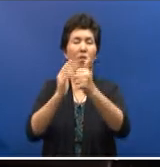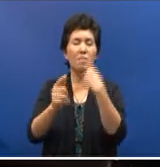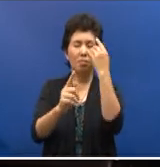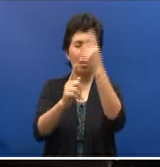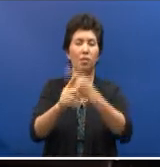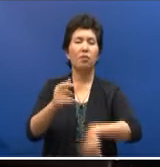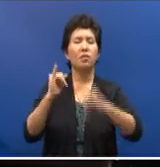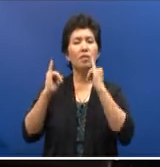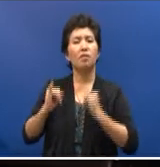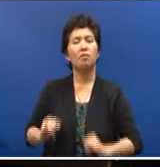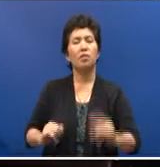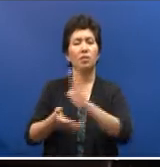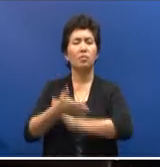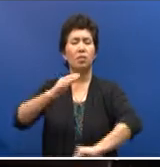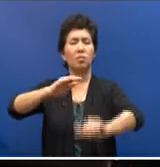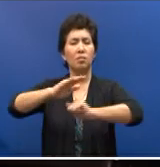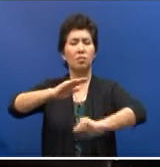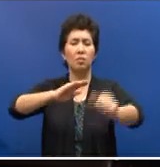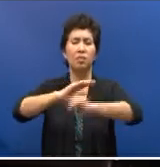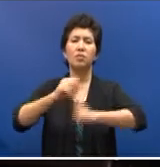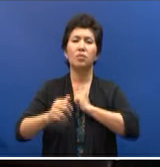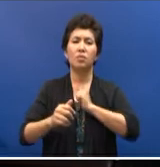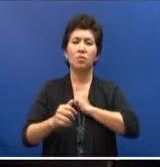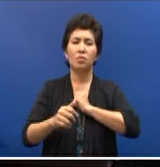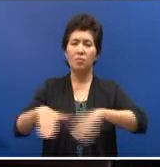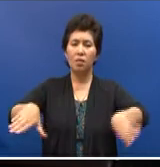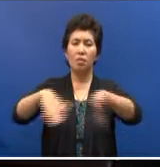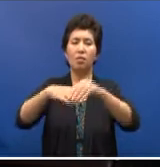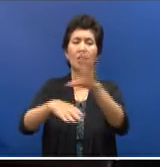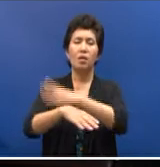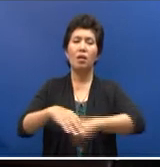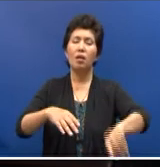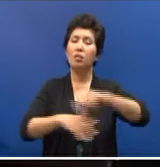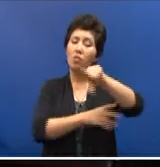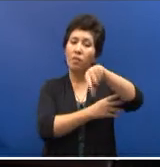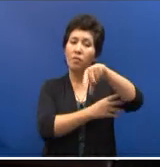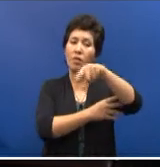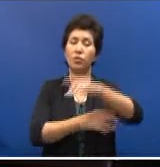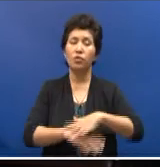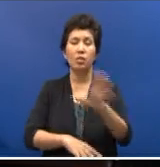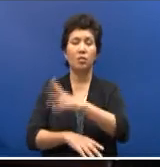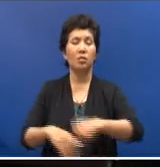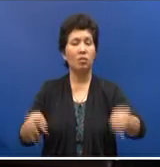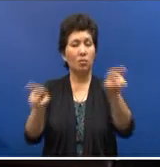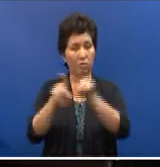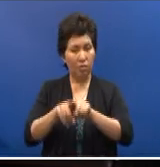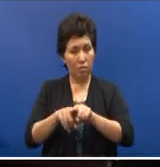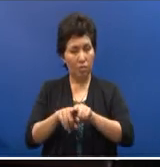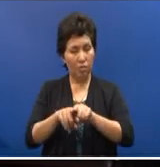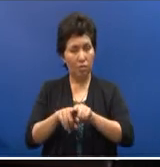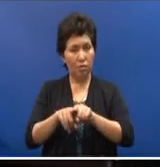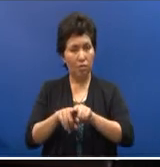an individual based on his own merit and also qualifications. Okay, so it is due to